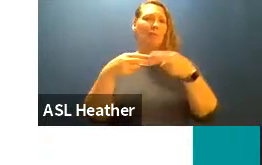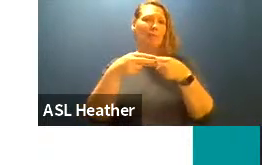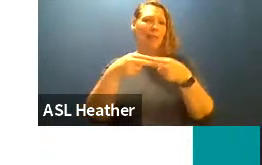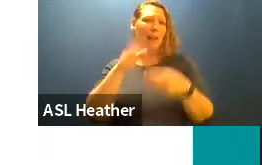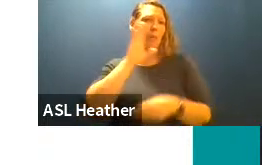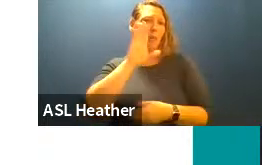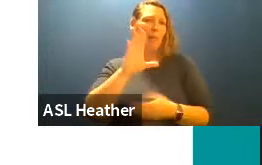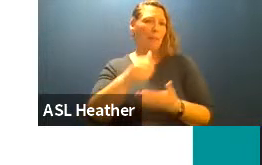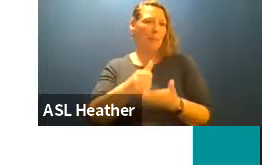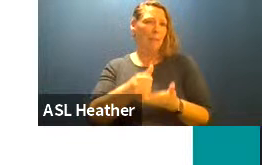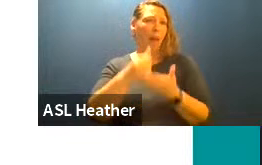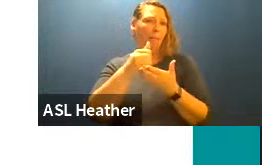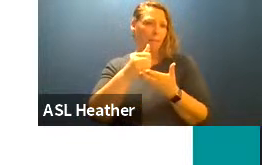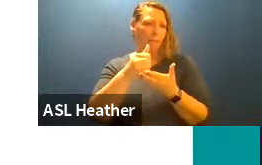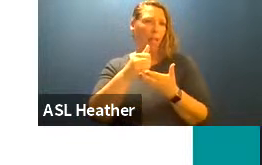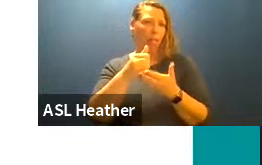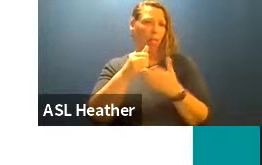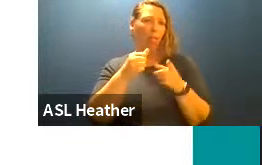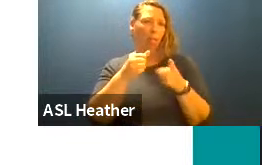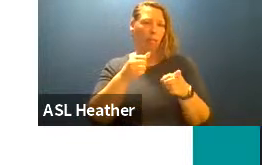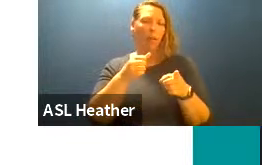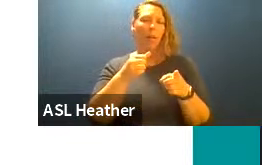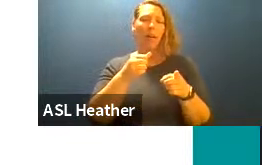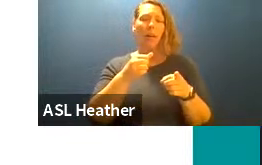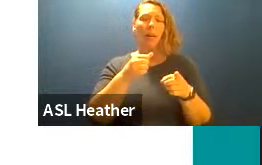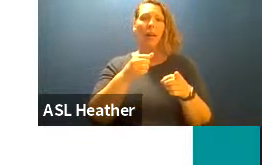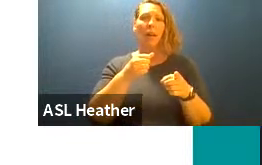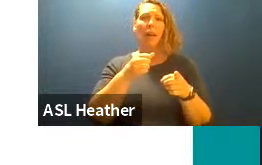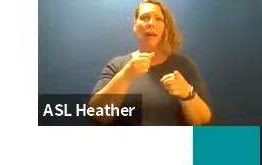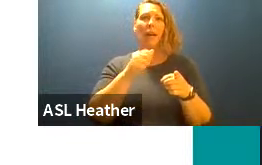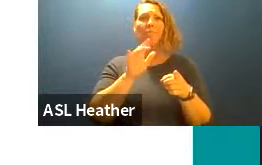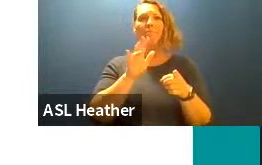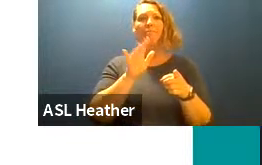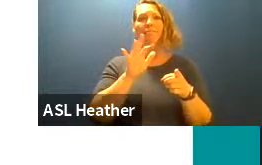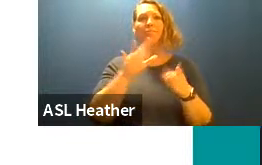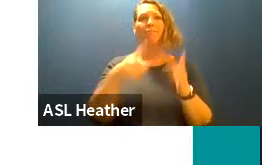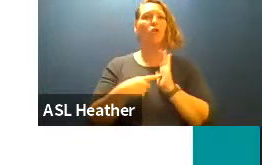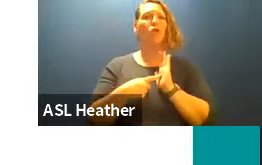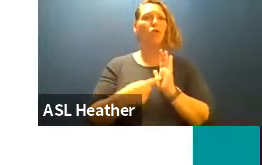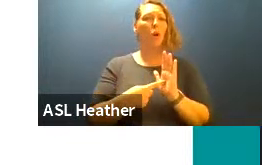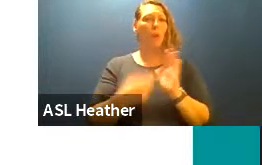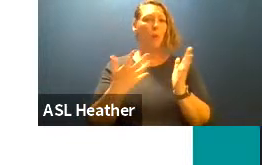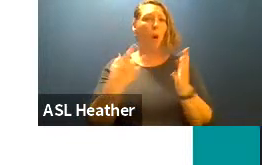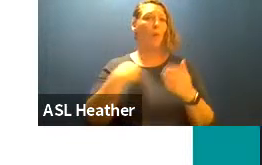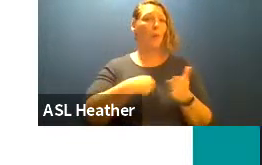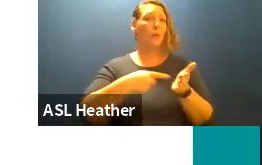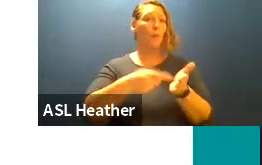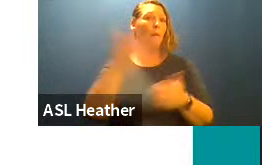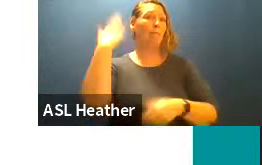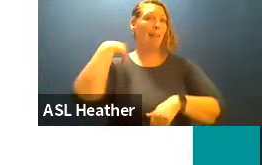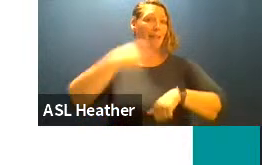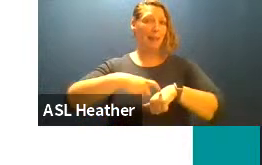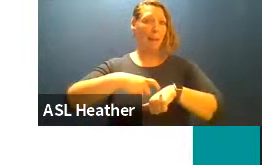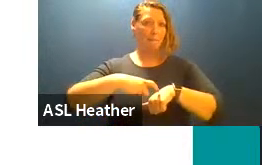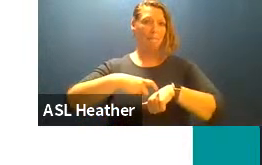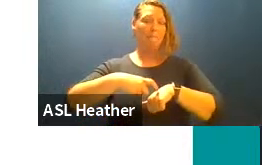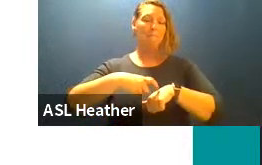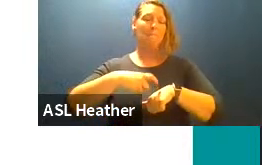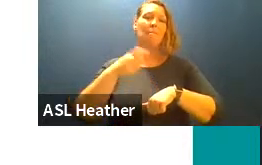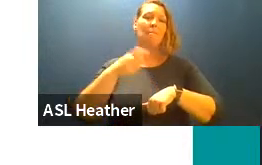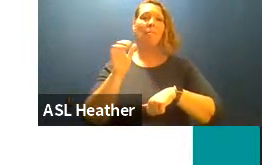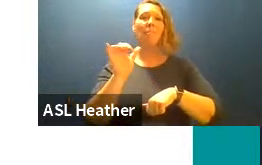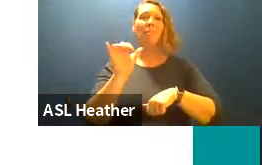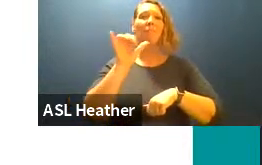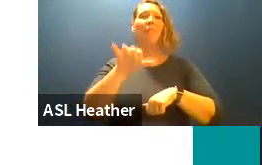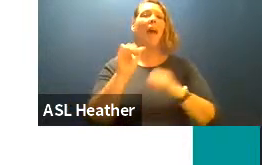helpful here, was showing what we showed you last time, kind of that